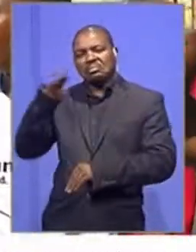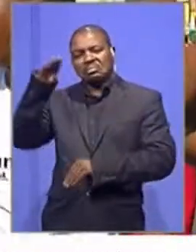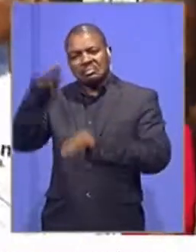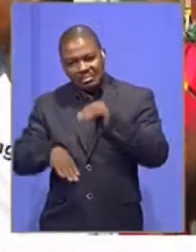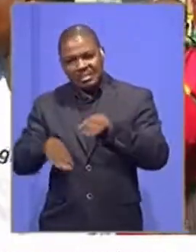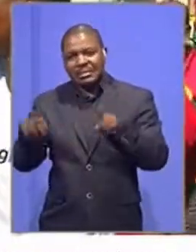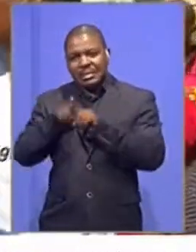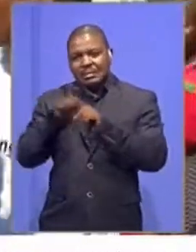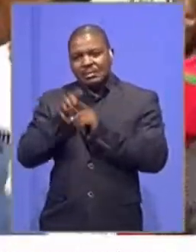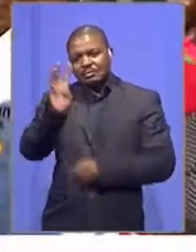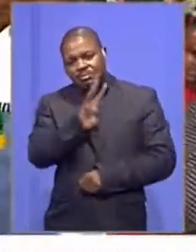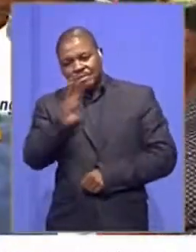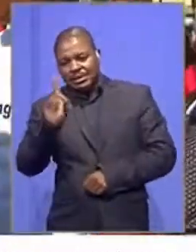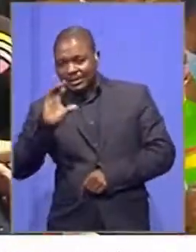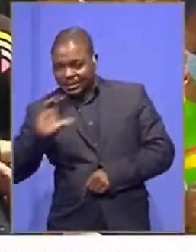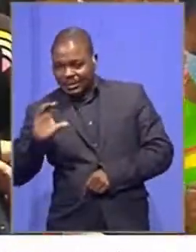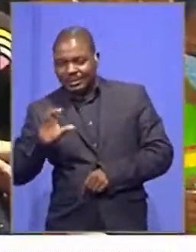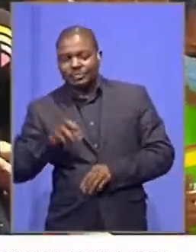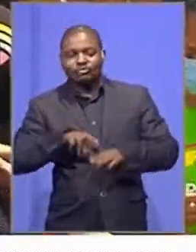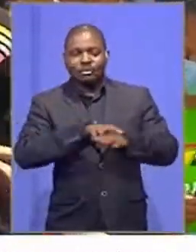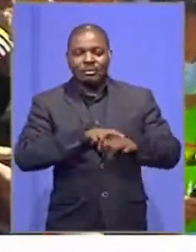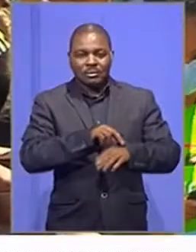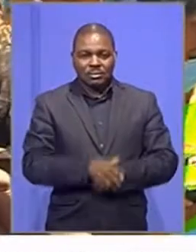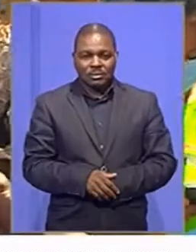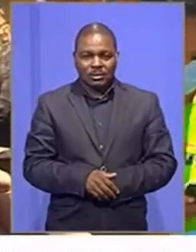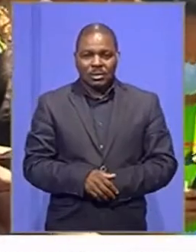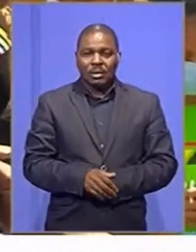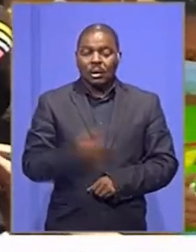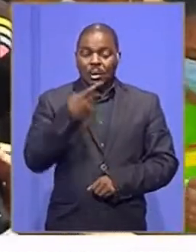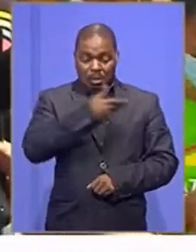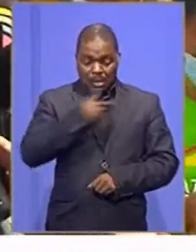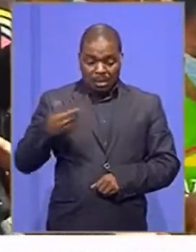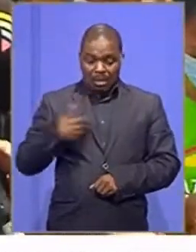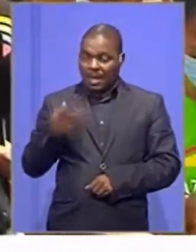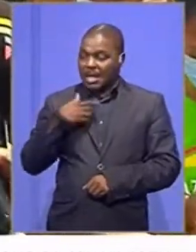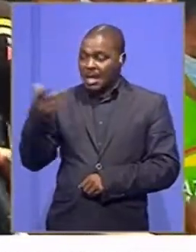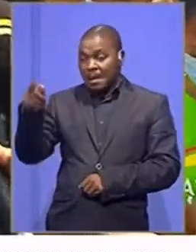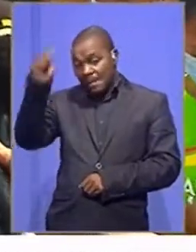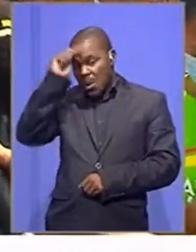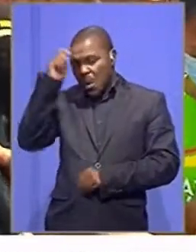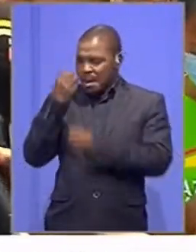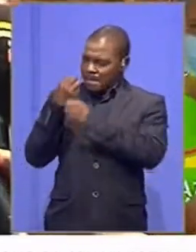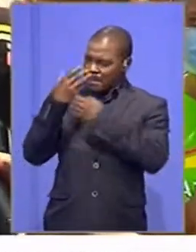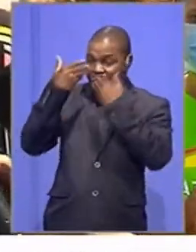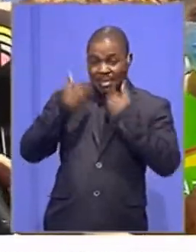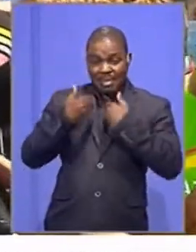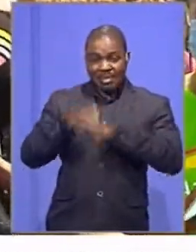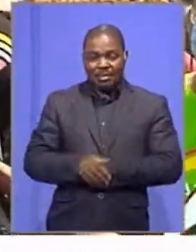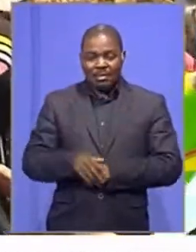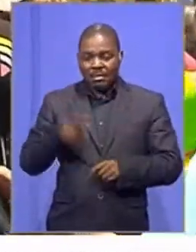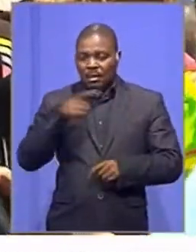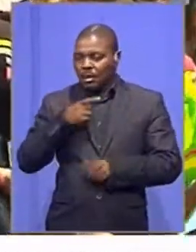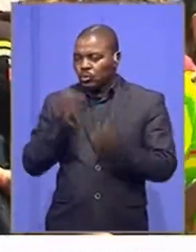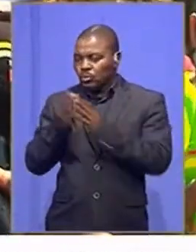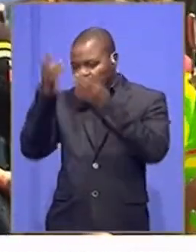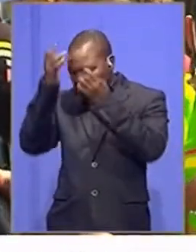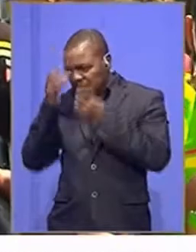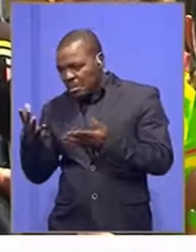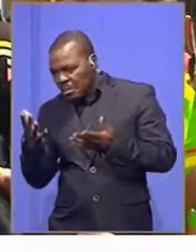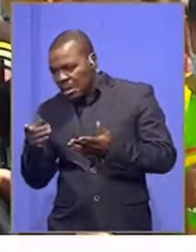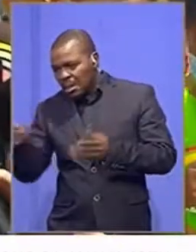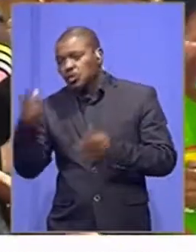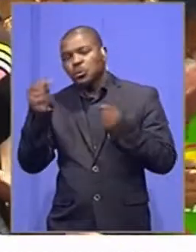ka semorafe. I was one of the females that got punched in the face by a boy. When we reported it to school, they don't do